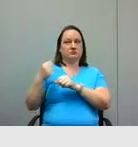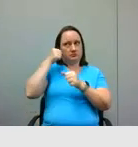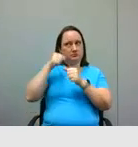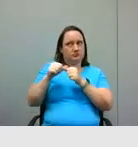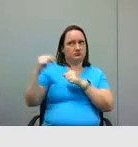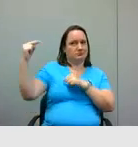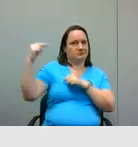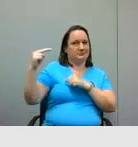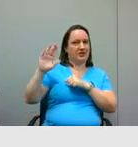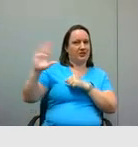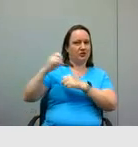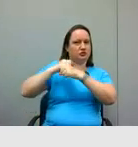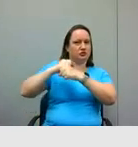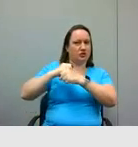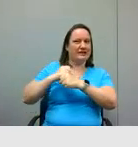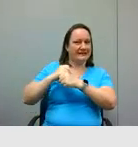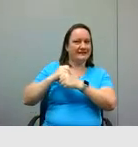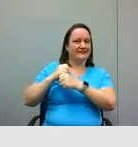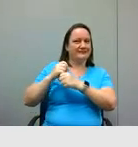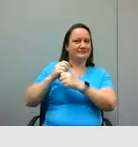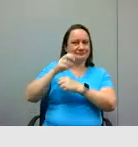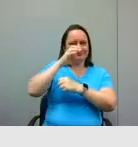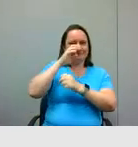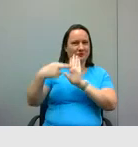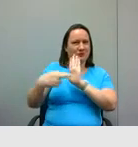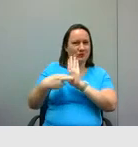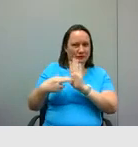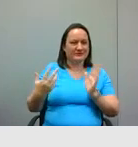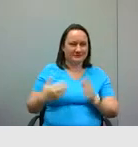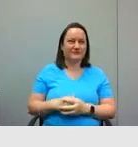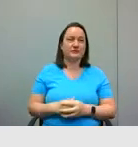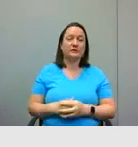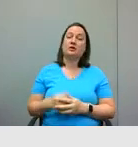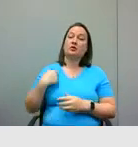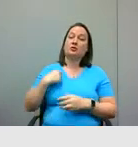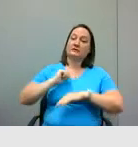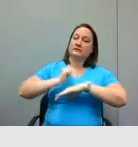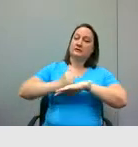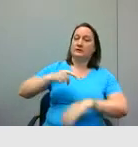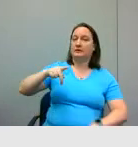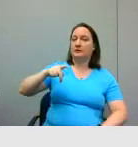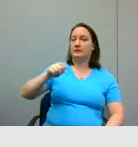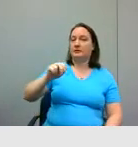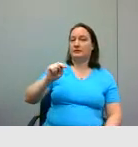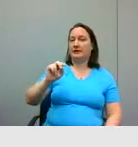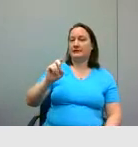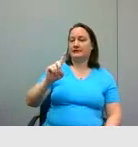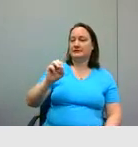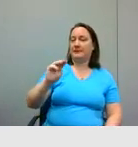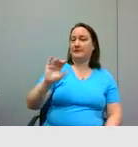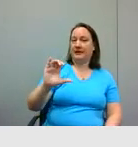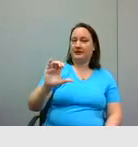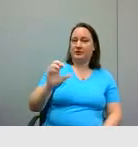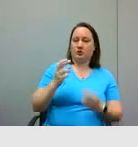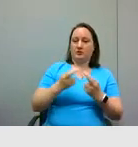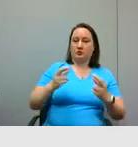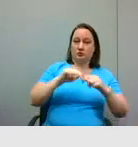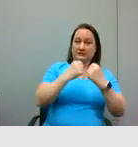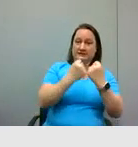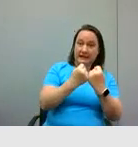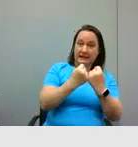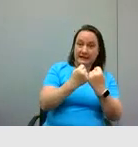have had a pandemic resource team. We've had numerous conversations about when it's going